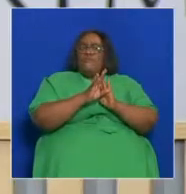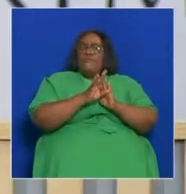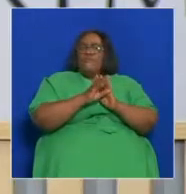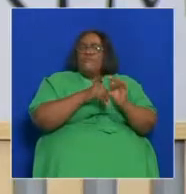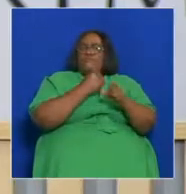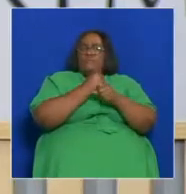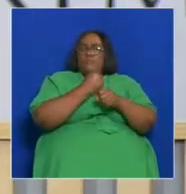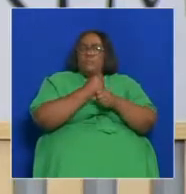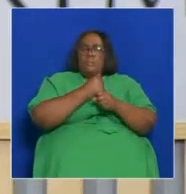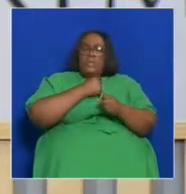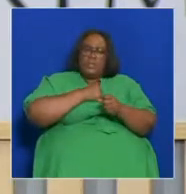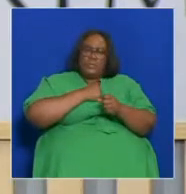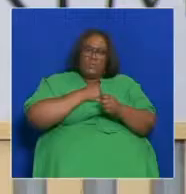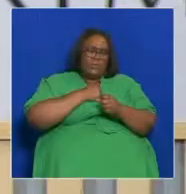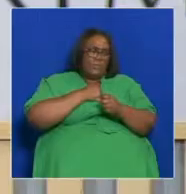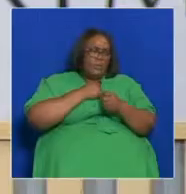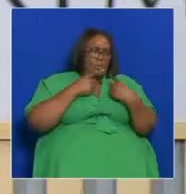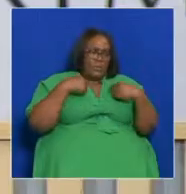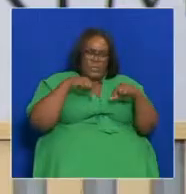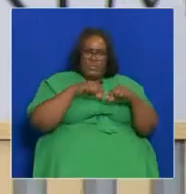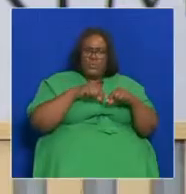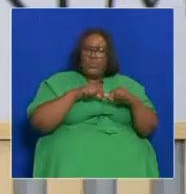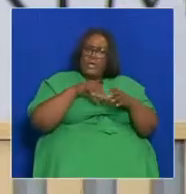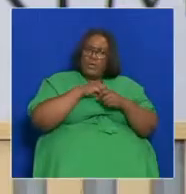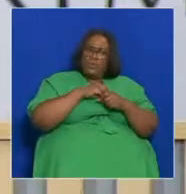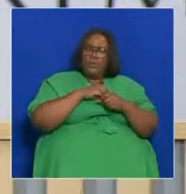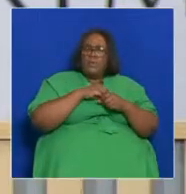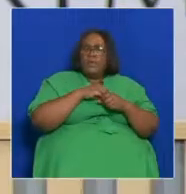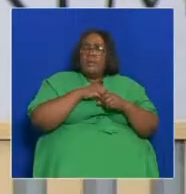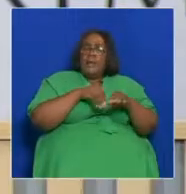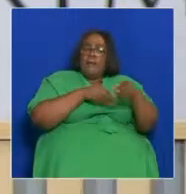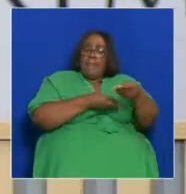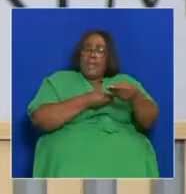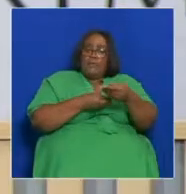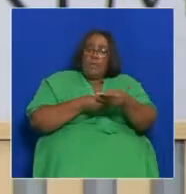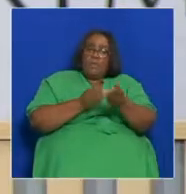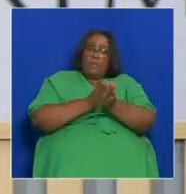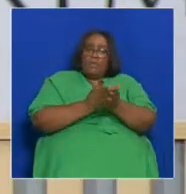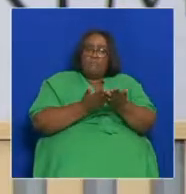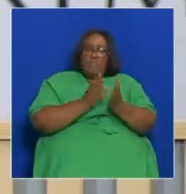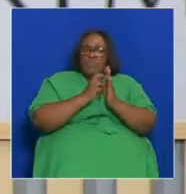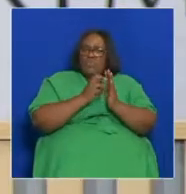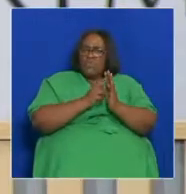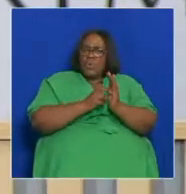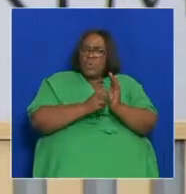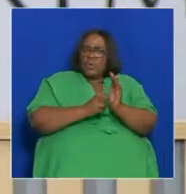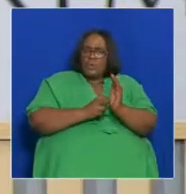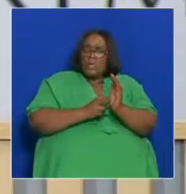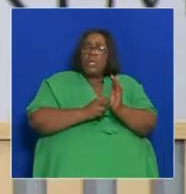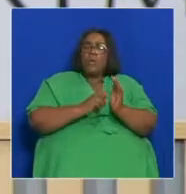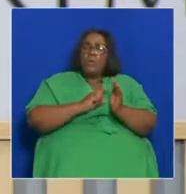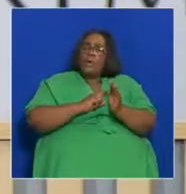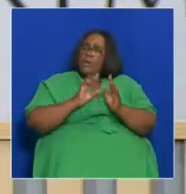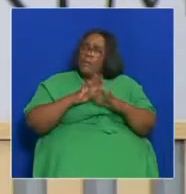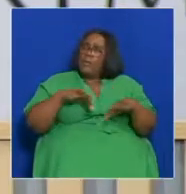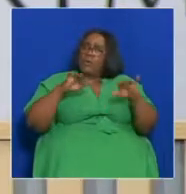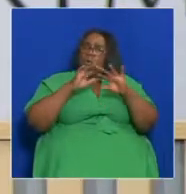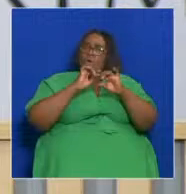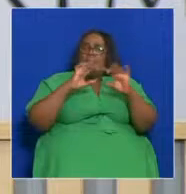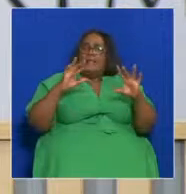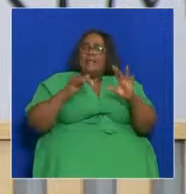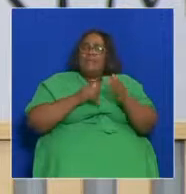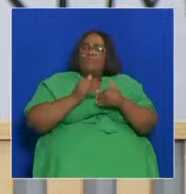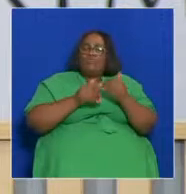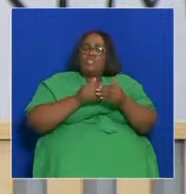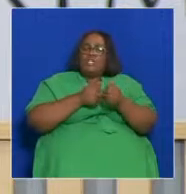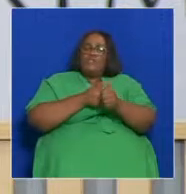and including our manual, so that we are all clear in terms of processes,